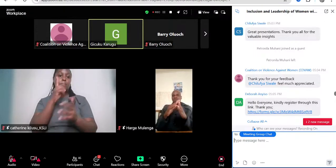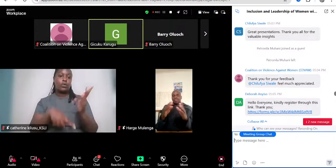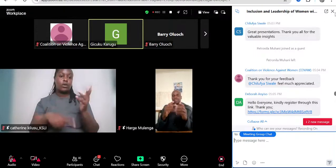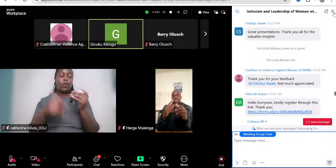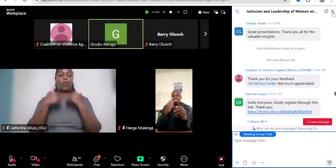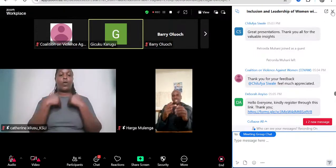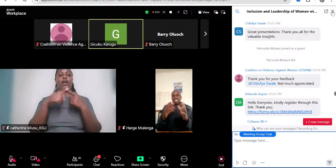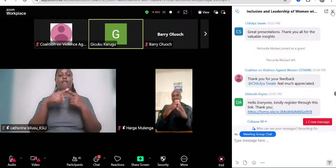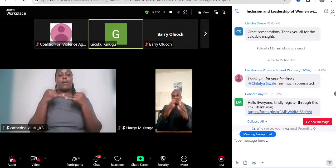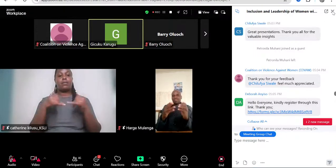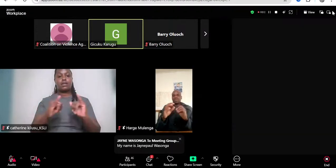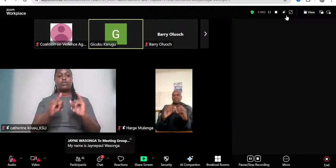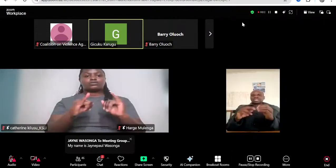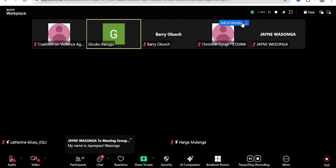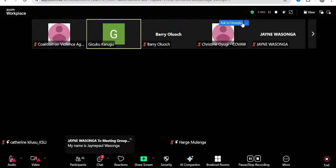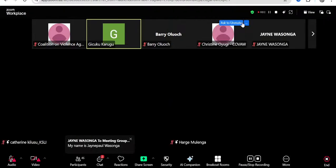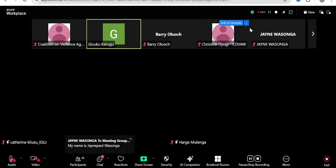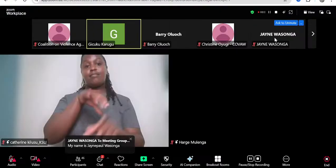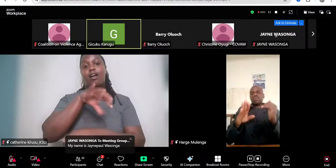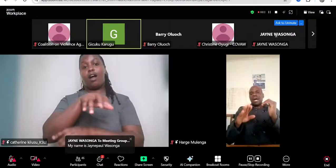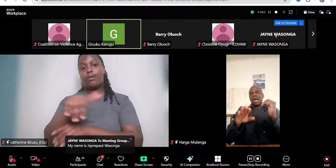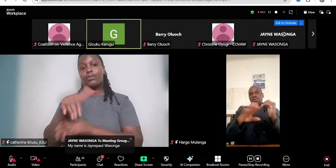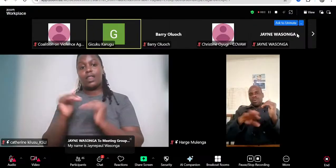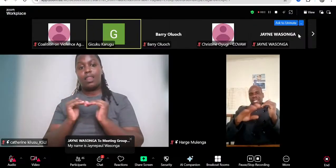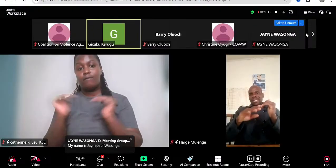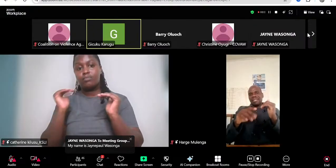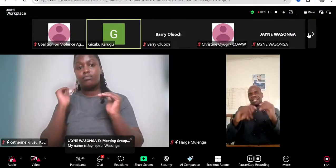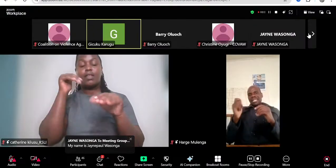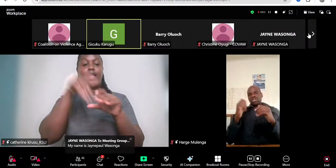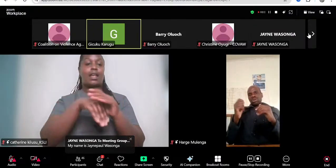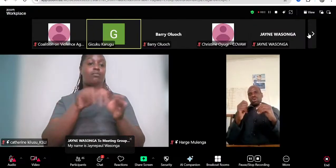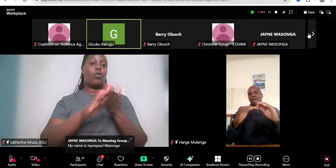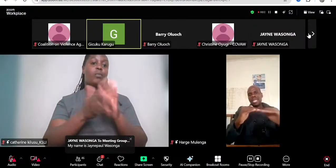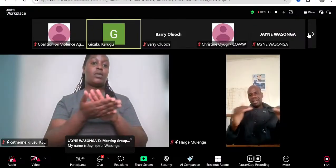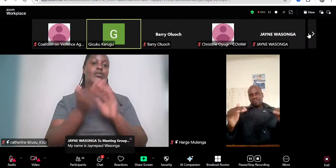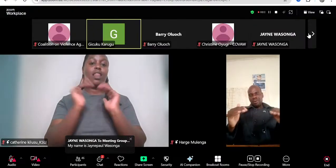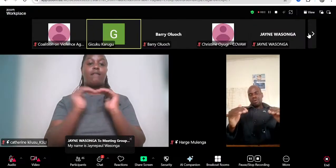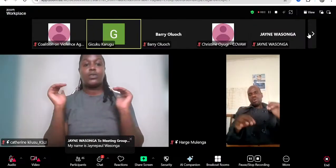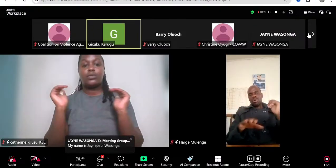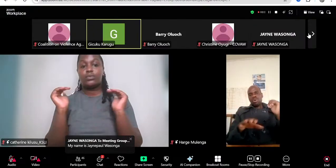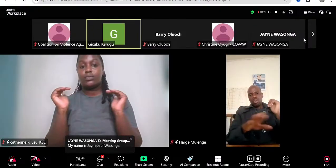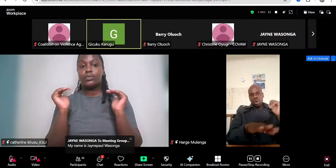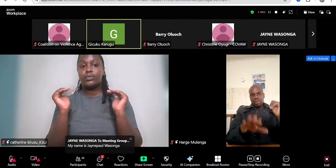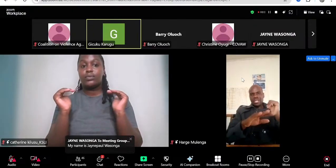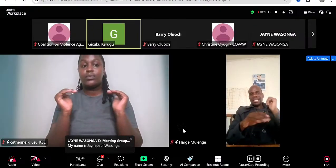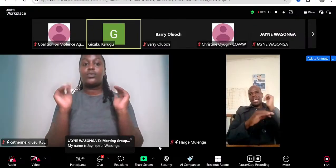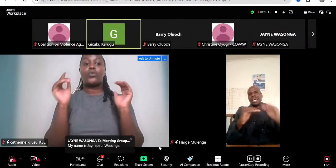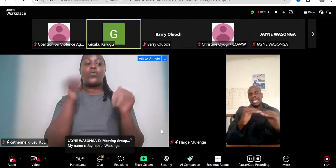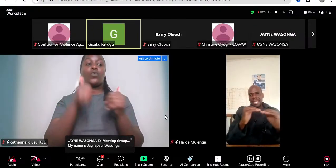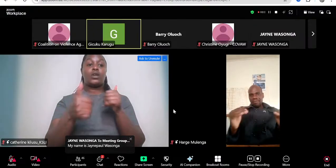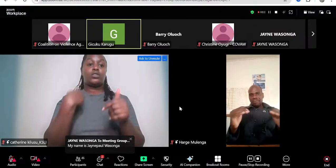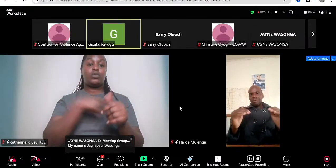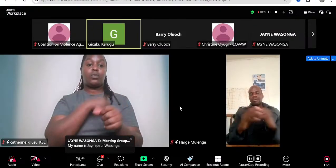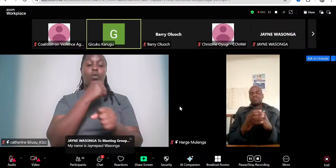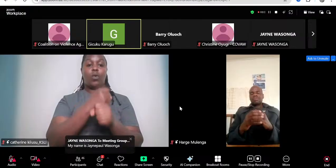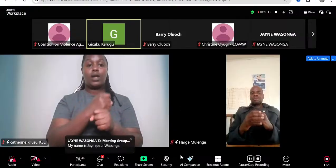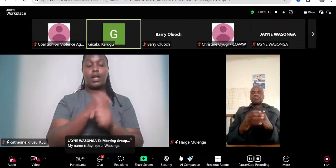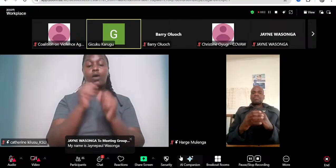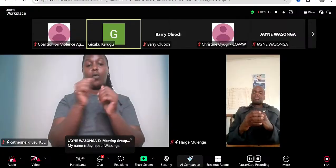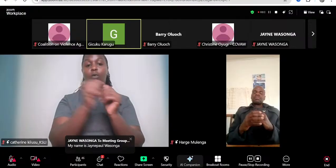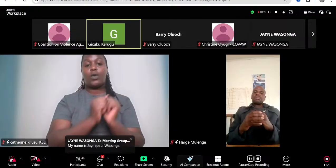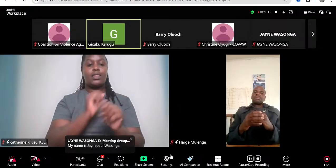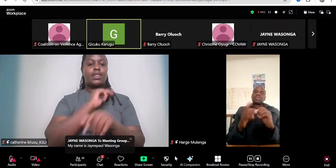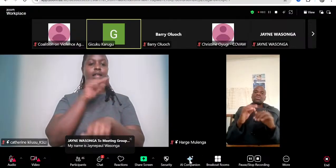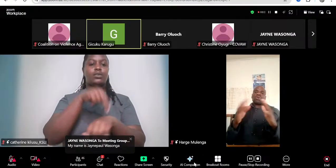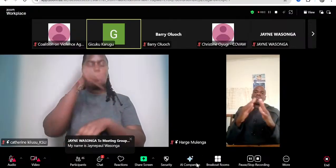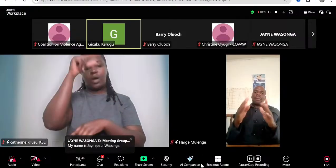implementation within the county levels, within the community levels. One way that we've been working with the national government